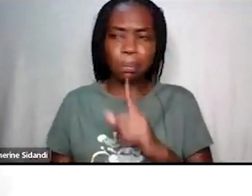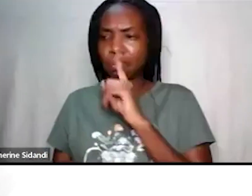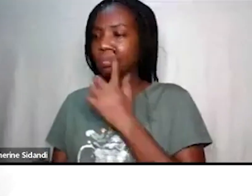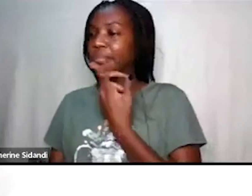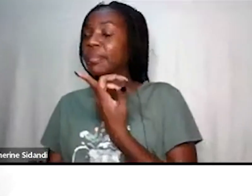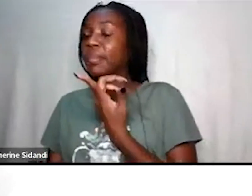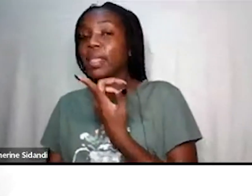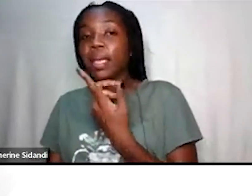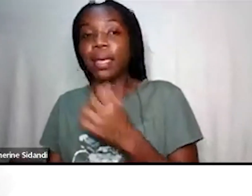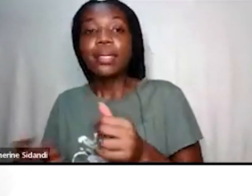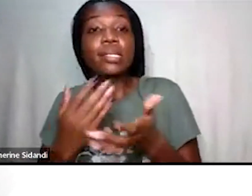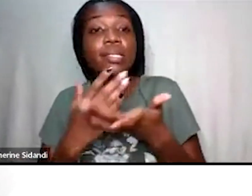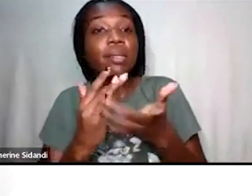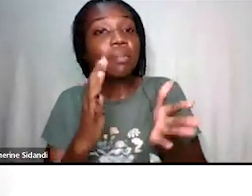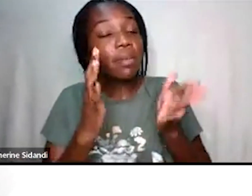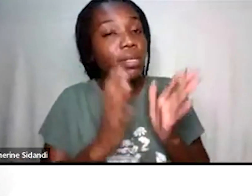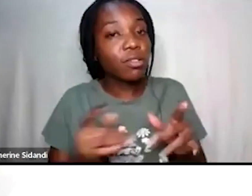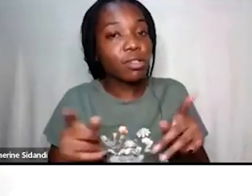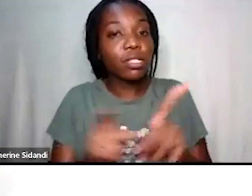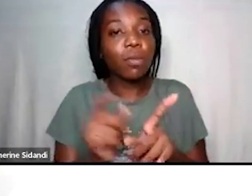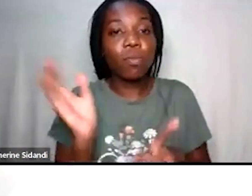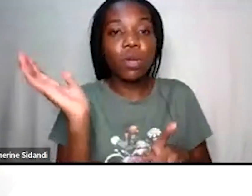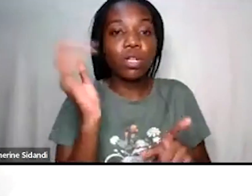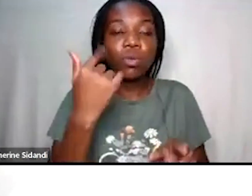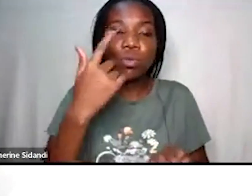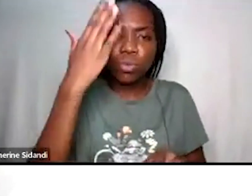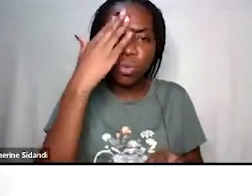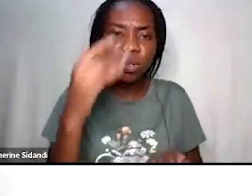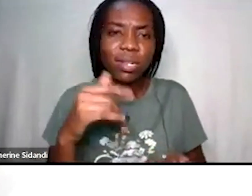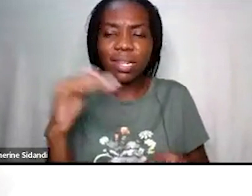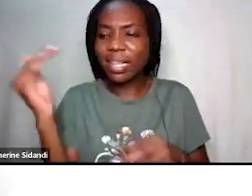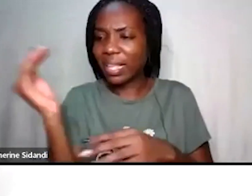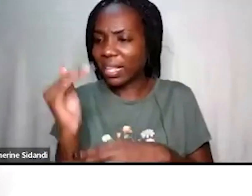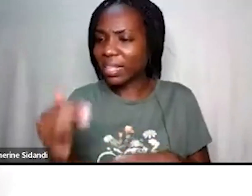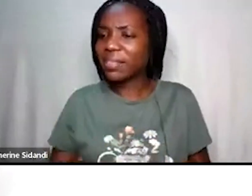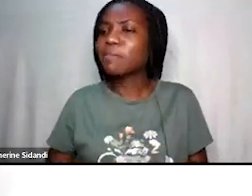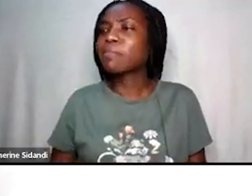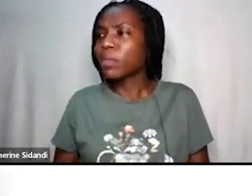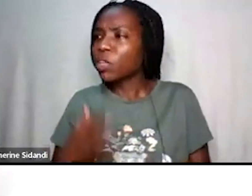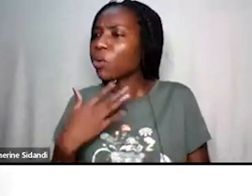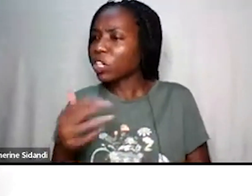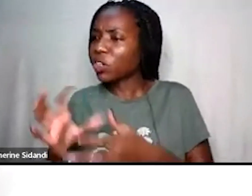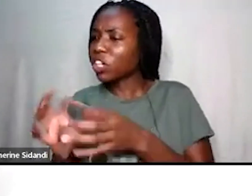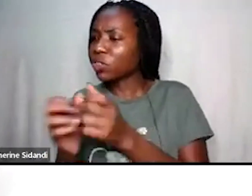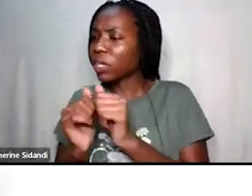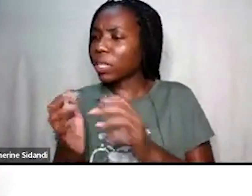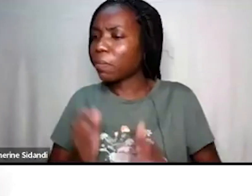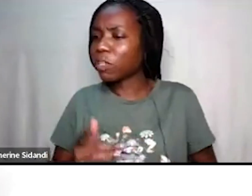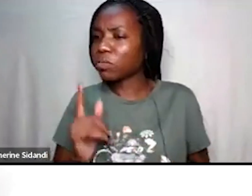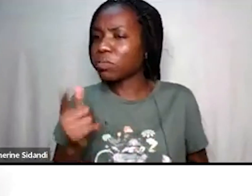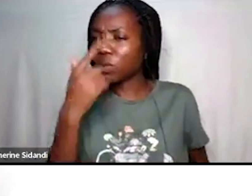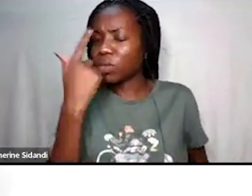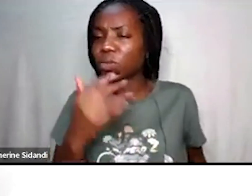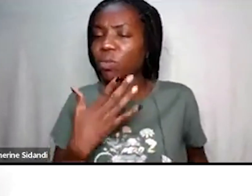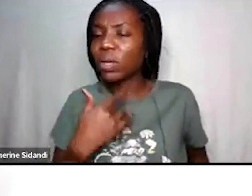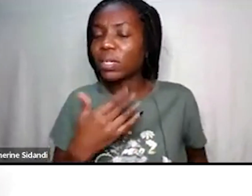even like a waiter, who knows them. And then I ask them, maybe I've been wanting to connect with that person because there's something probably I want from them. So this waiter